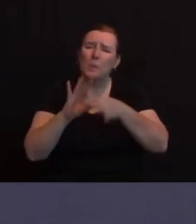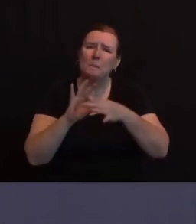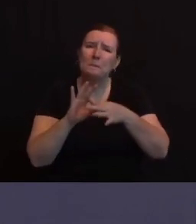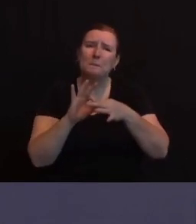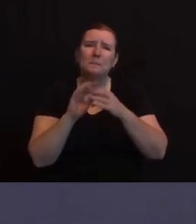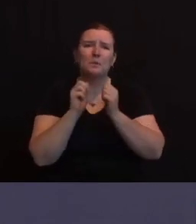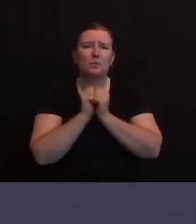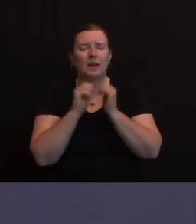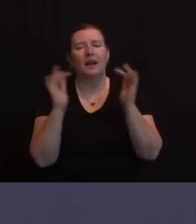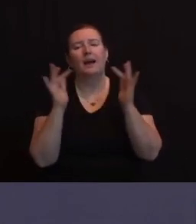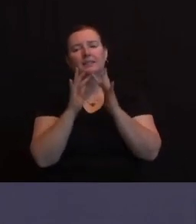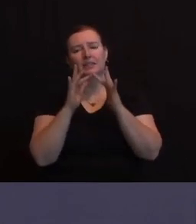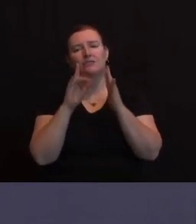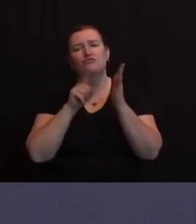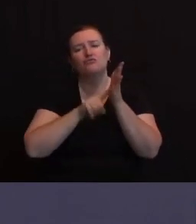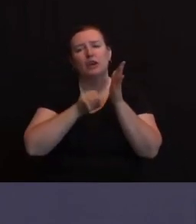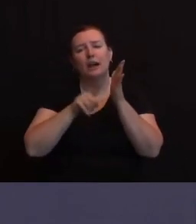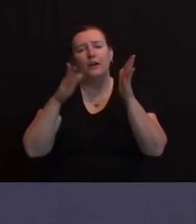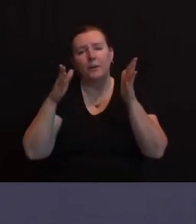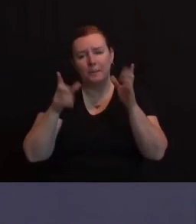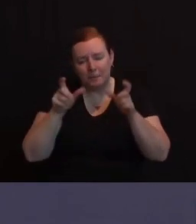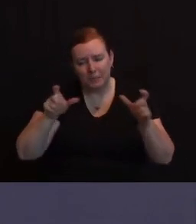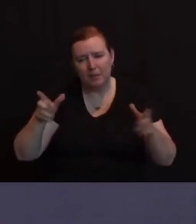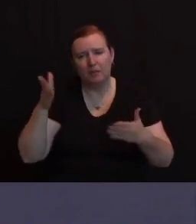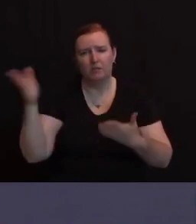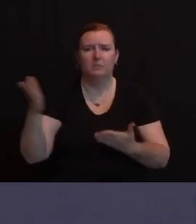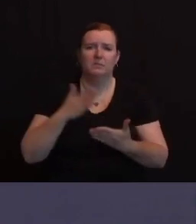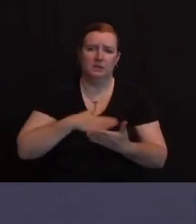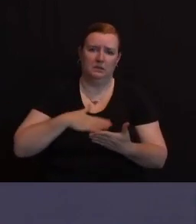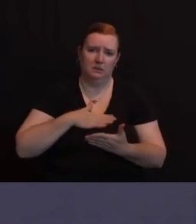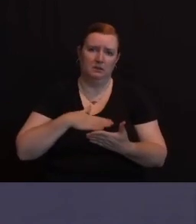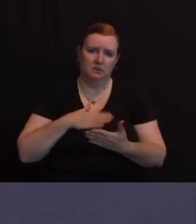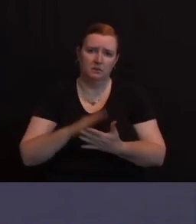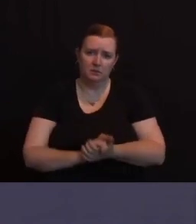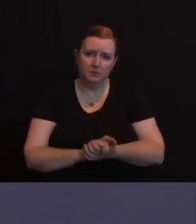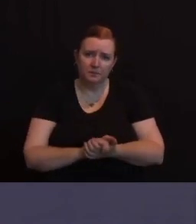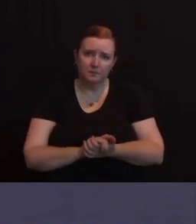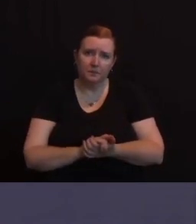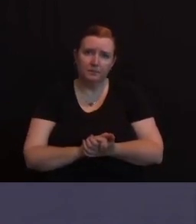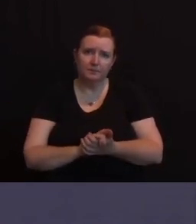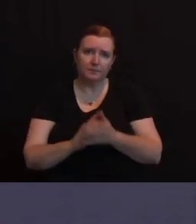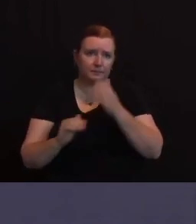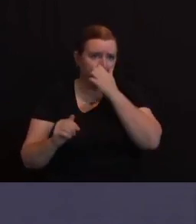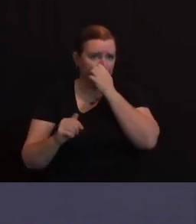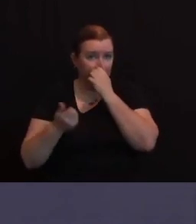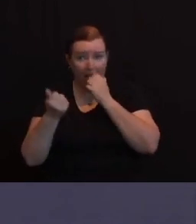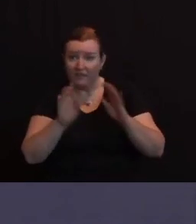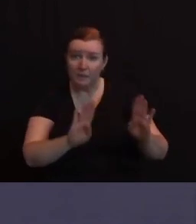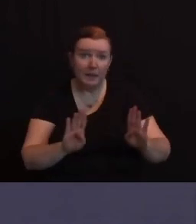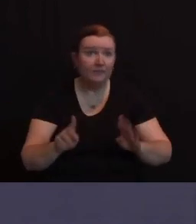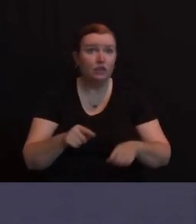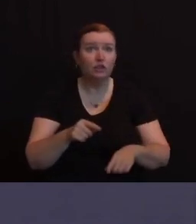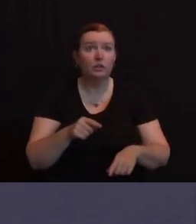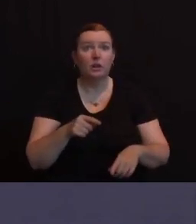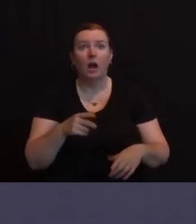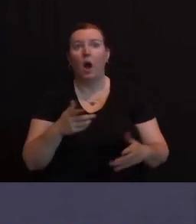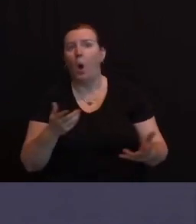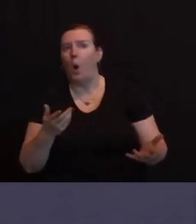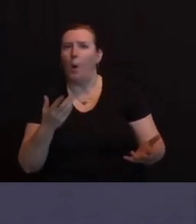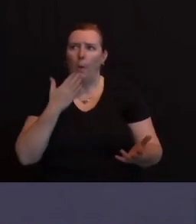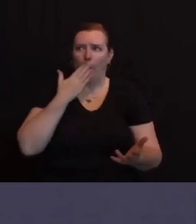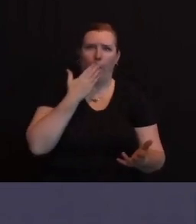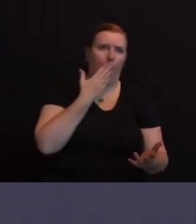It has nothing to do with whatever other behavior you are pursuing, which we don't condone, but that's not what this is about. So I appreciate your raising